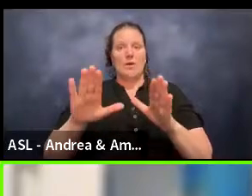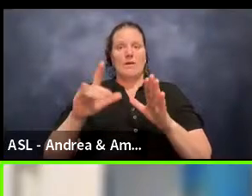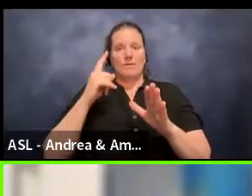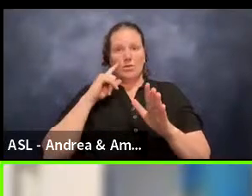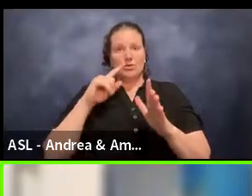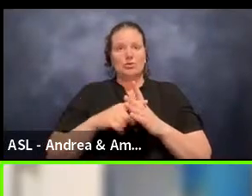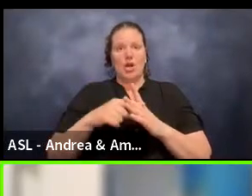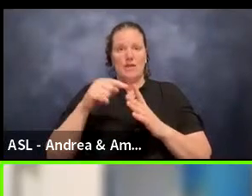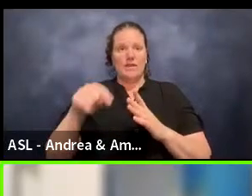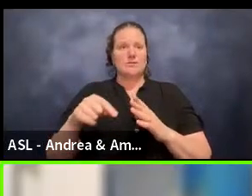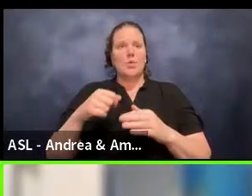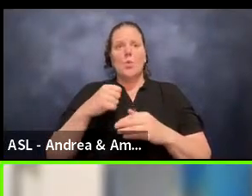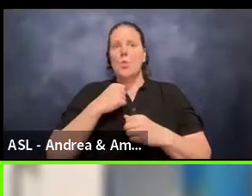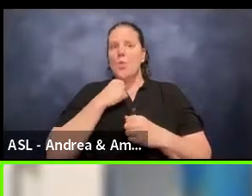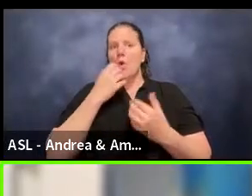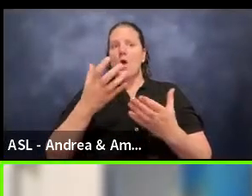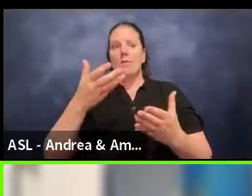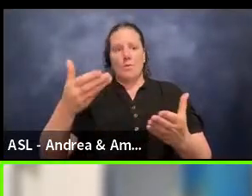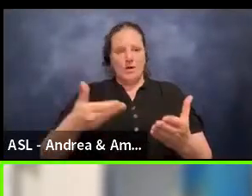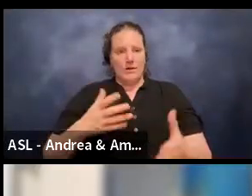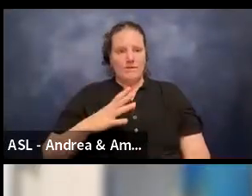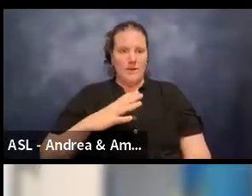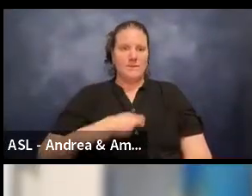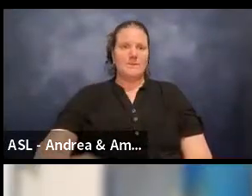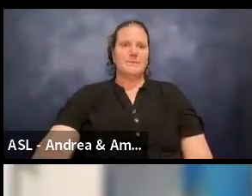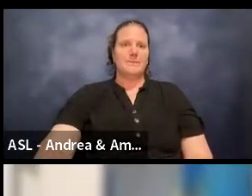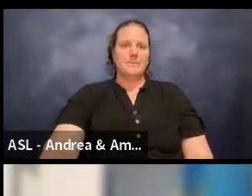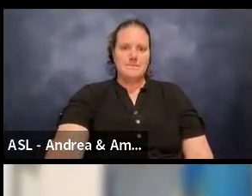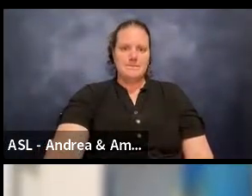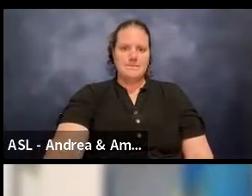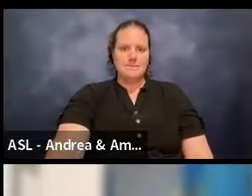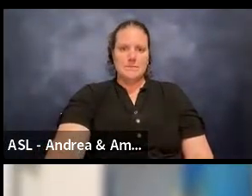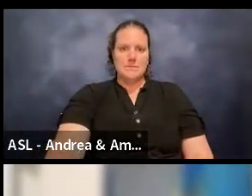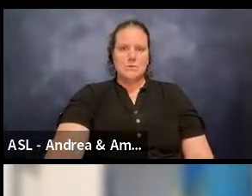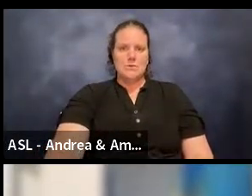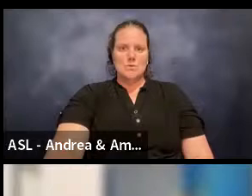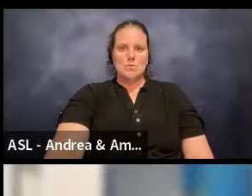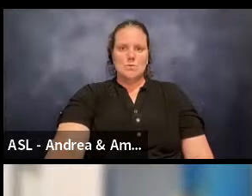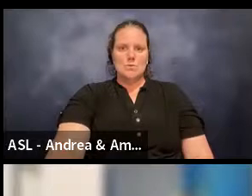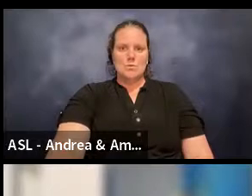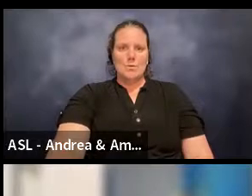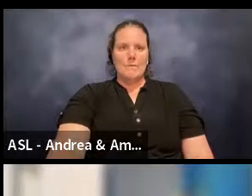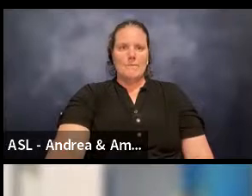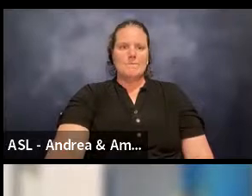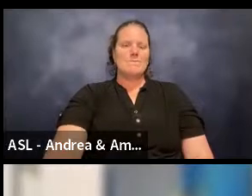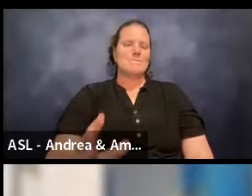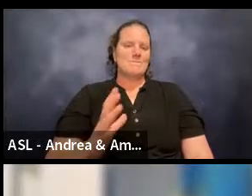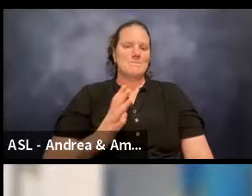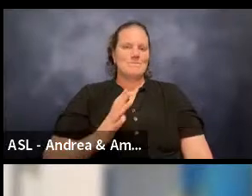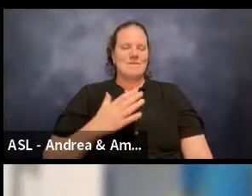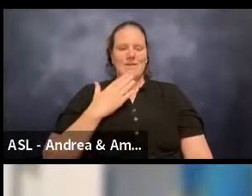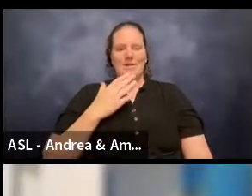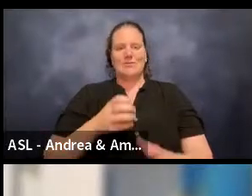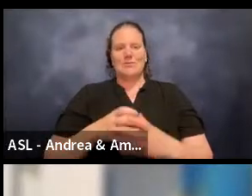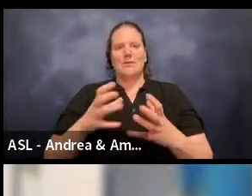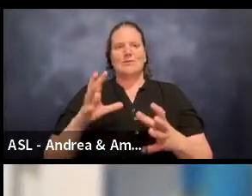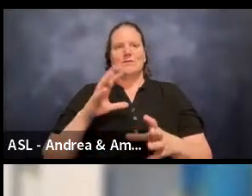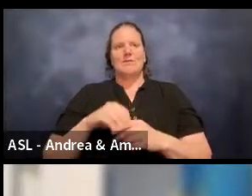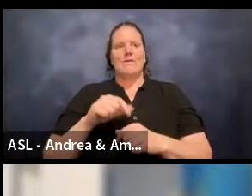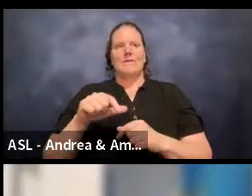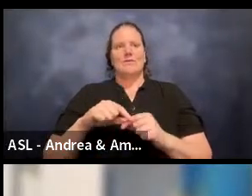really a warm welcome. Absolutely. Thank you so much, and really appreciate being a part of this